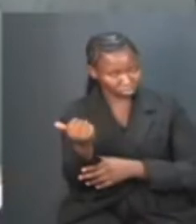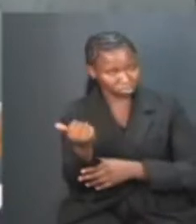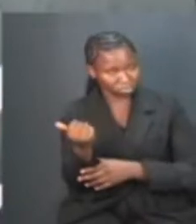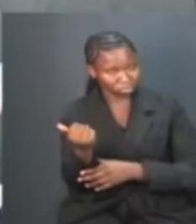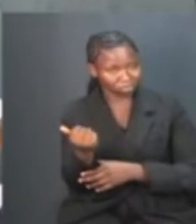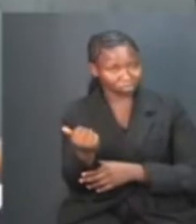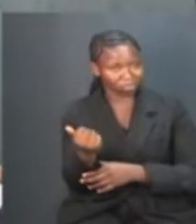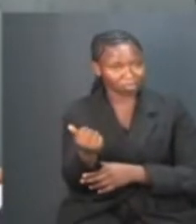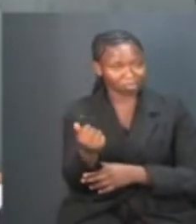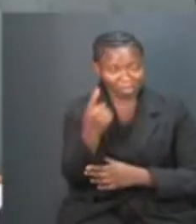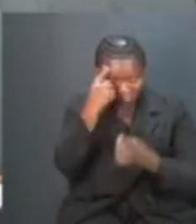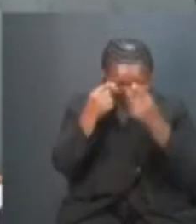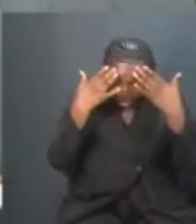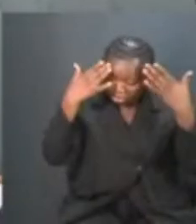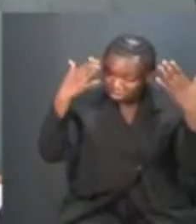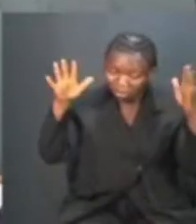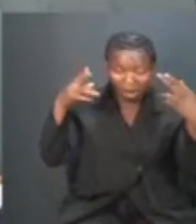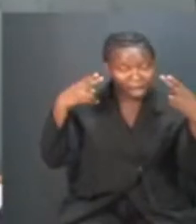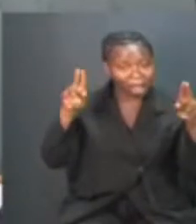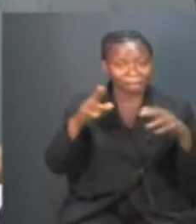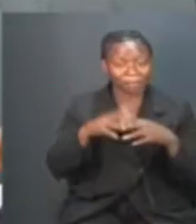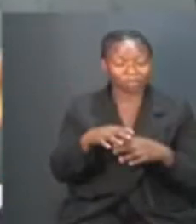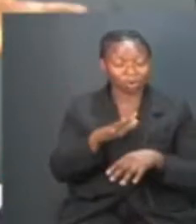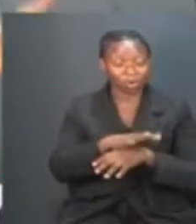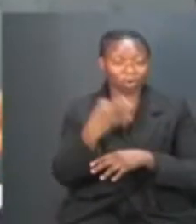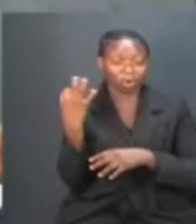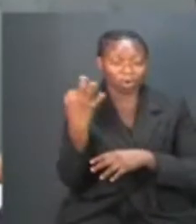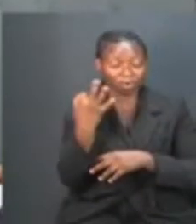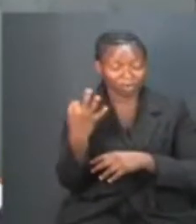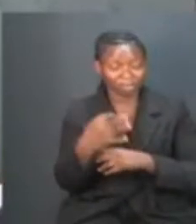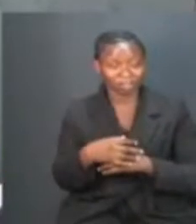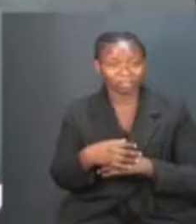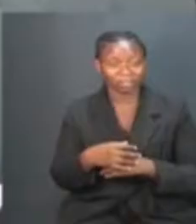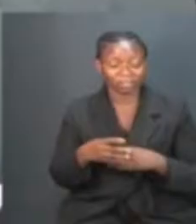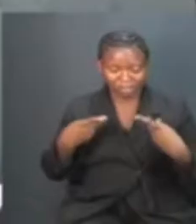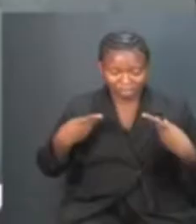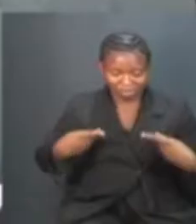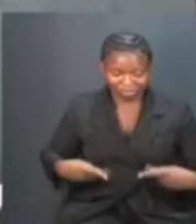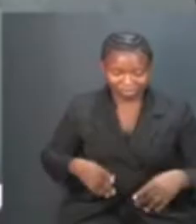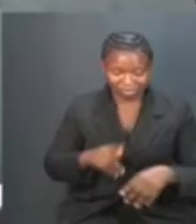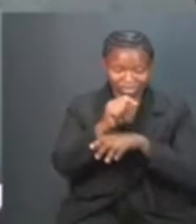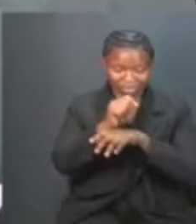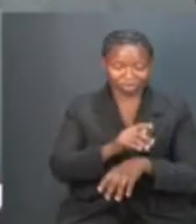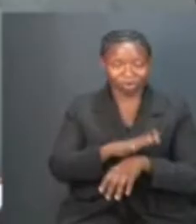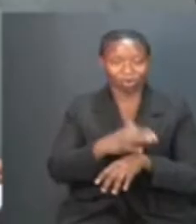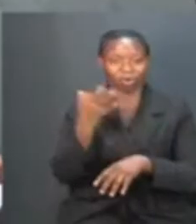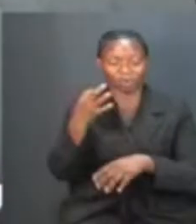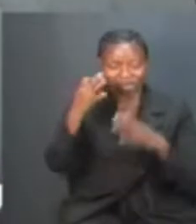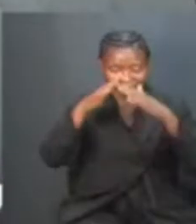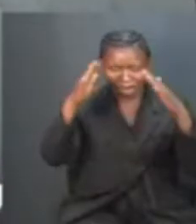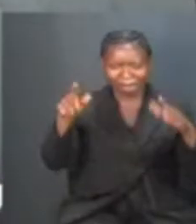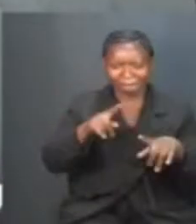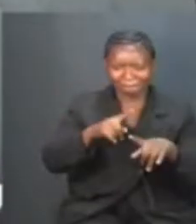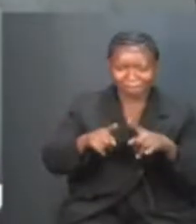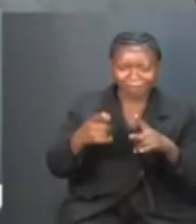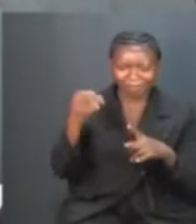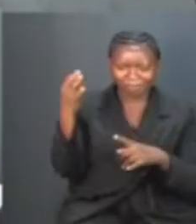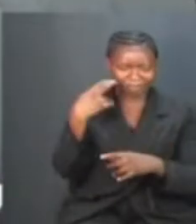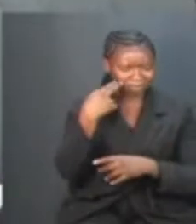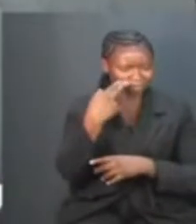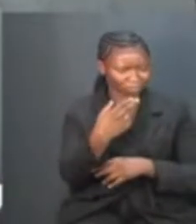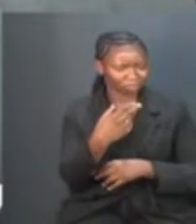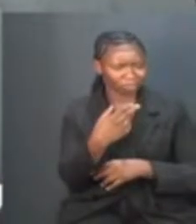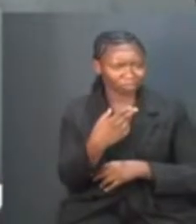I didn't know anything. It was Friday, and normally we wear traditional wears on Friday. Then I